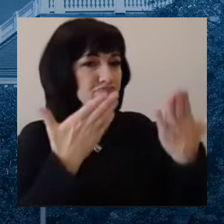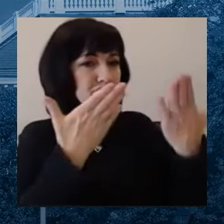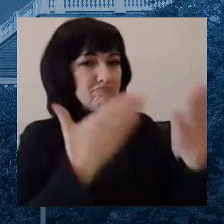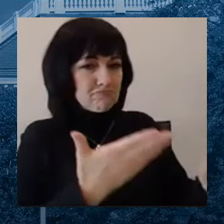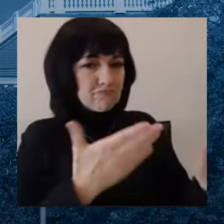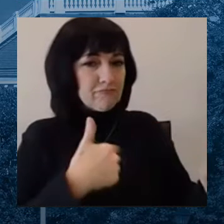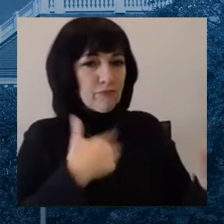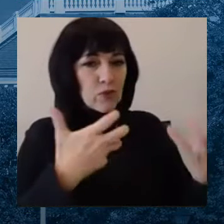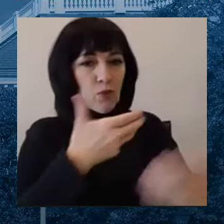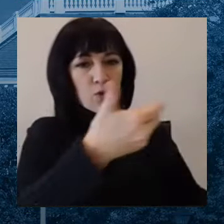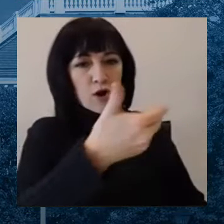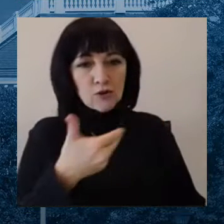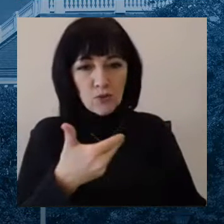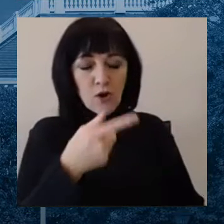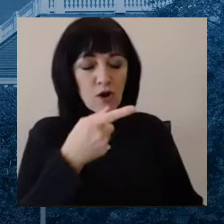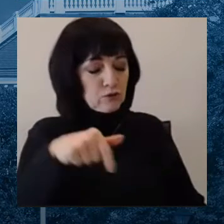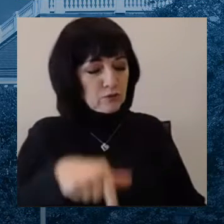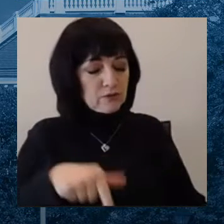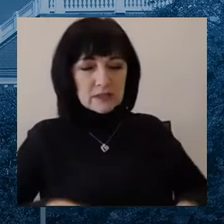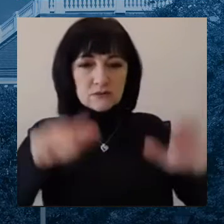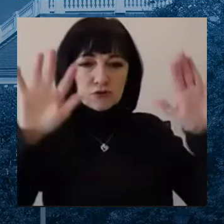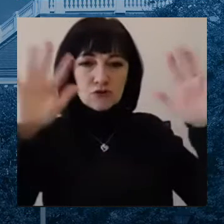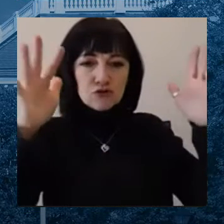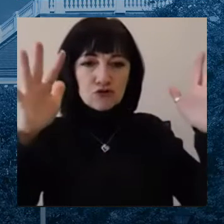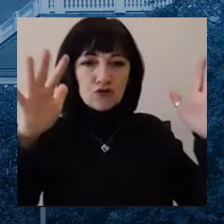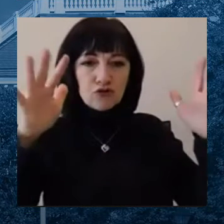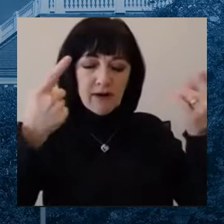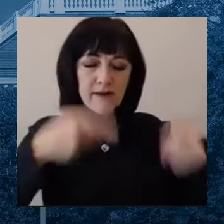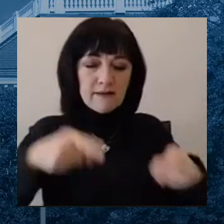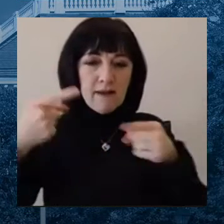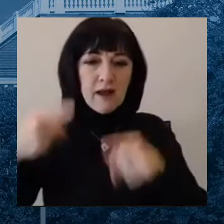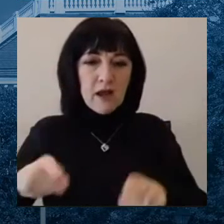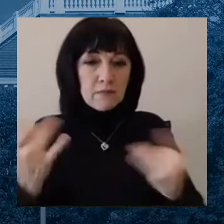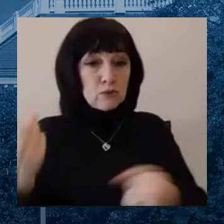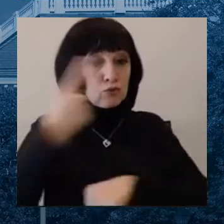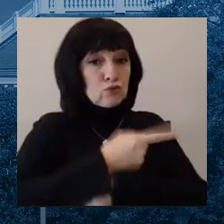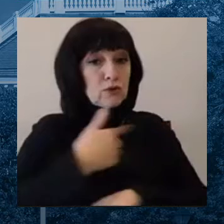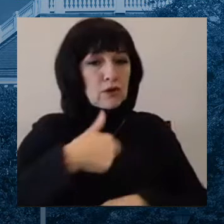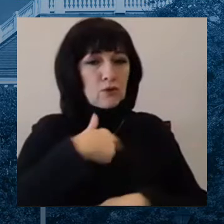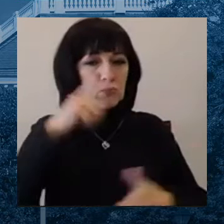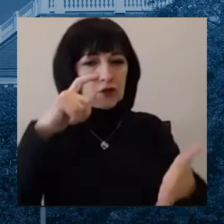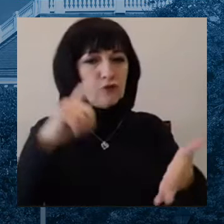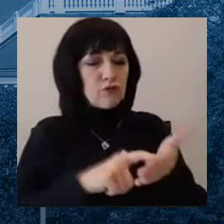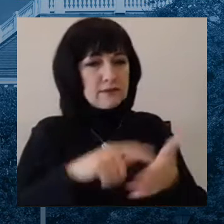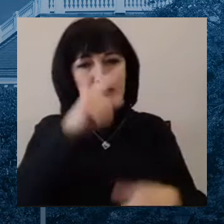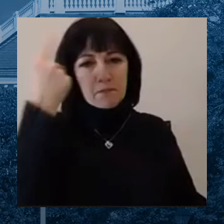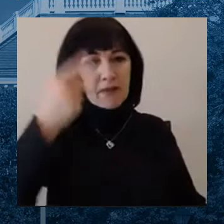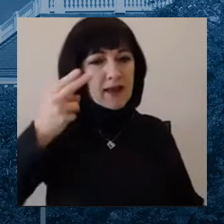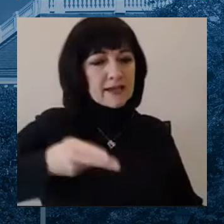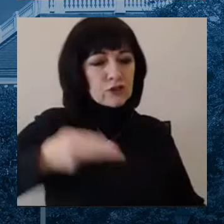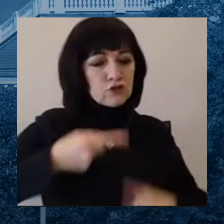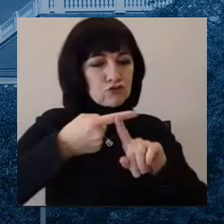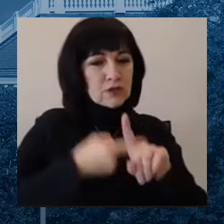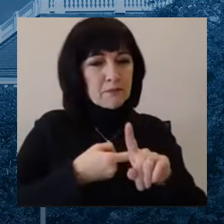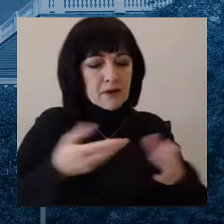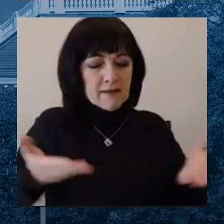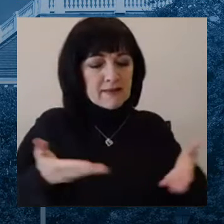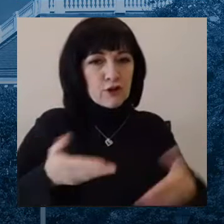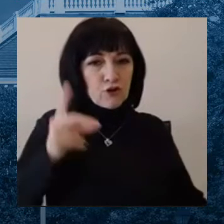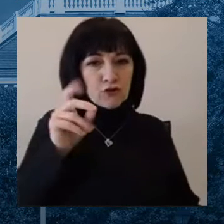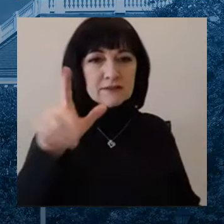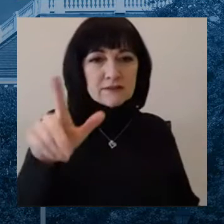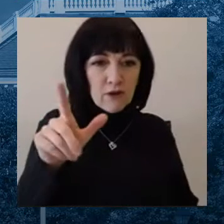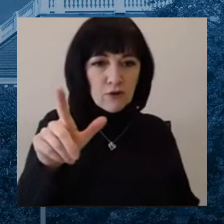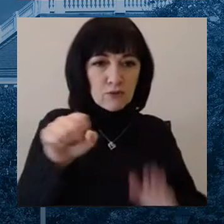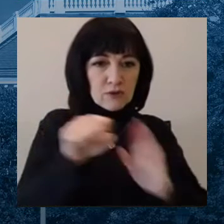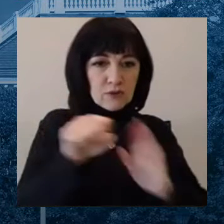welcome you to this great occasion whereby today we are recognizing Black History Month in Delaware. For